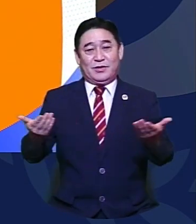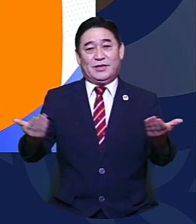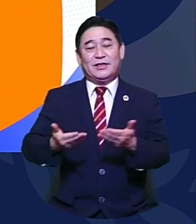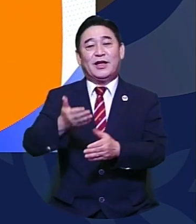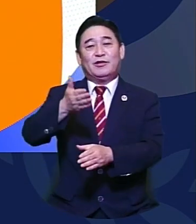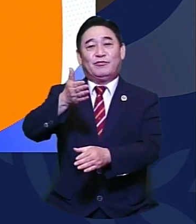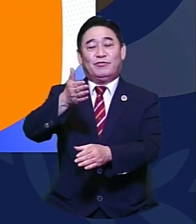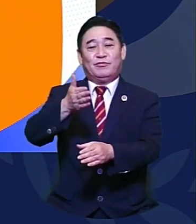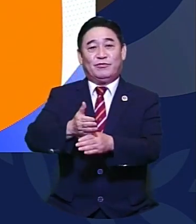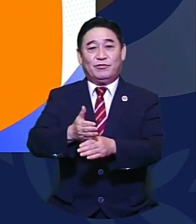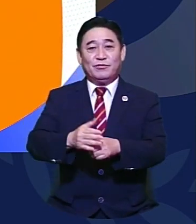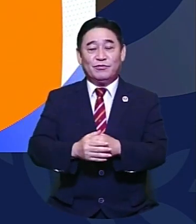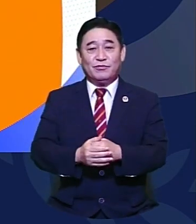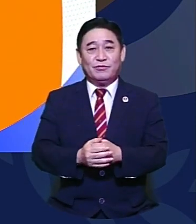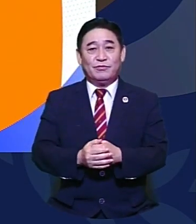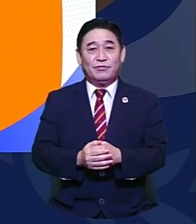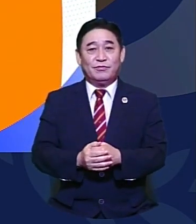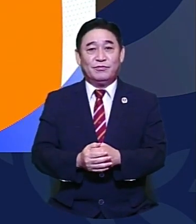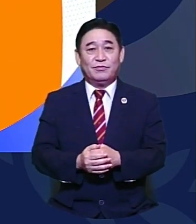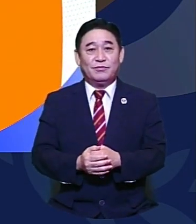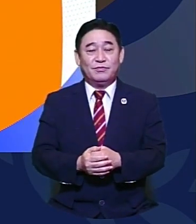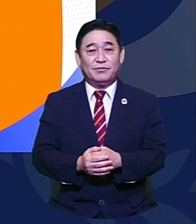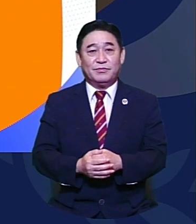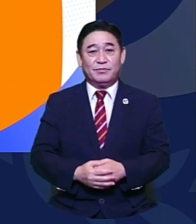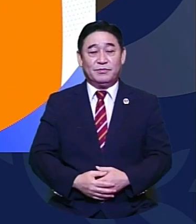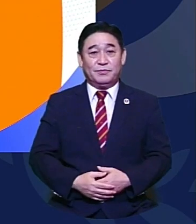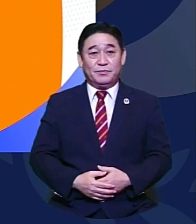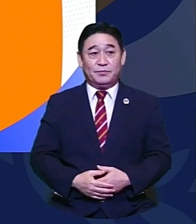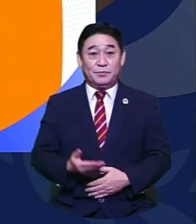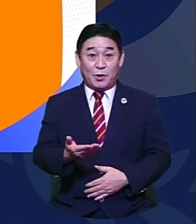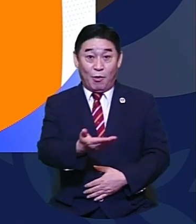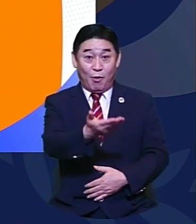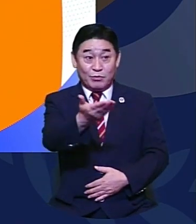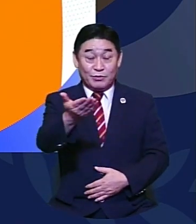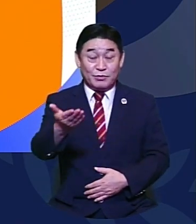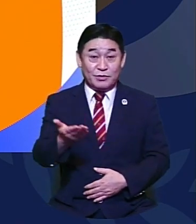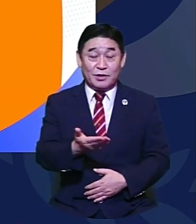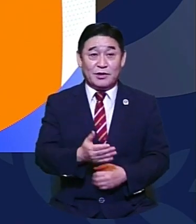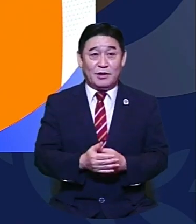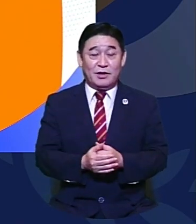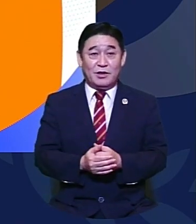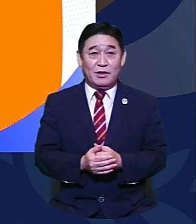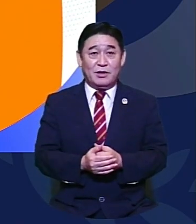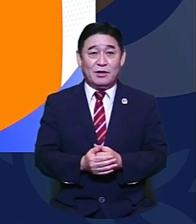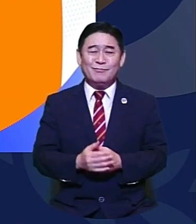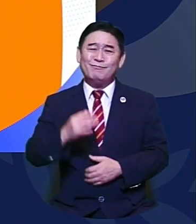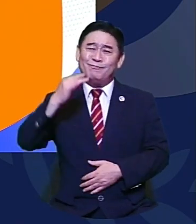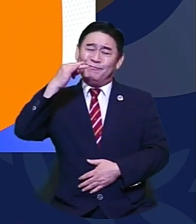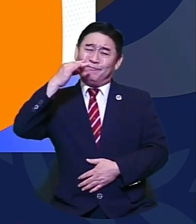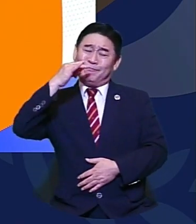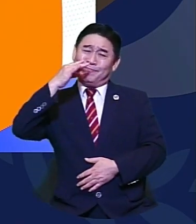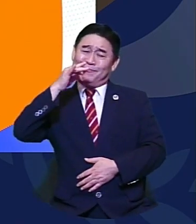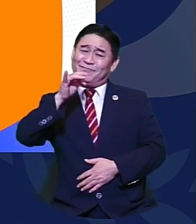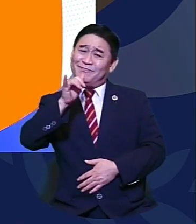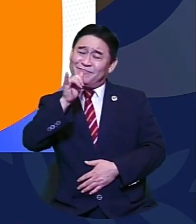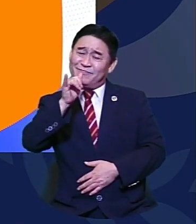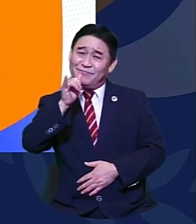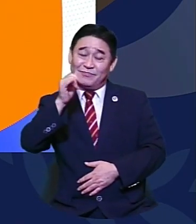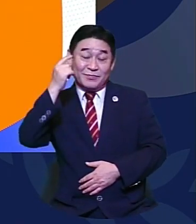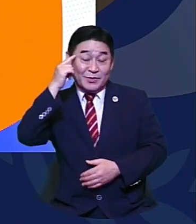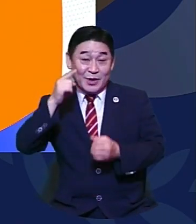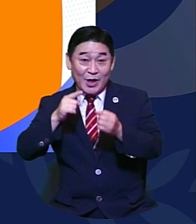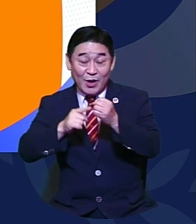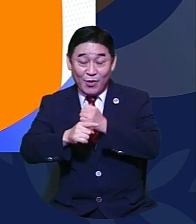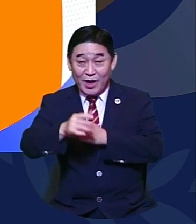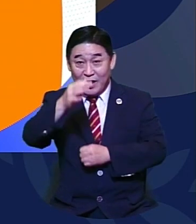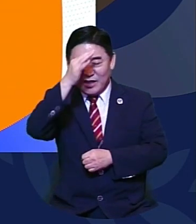guess that some of you may be very curious why a Science and Technology Policy guy is sitting here in this